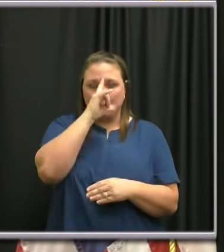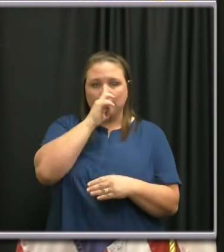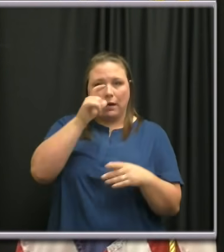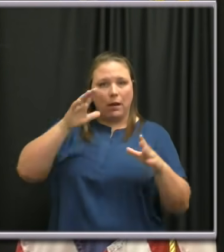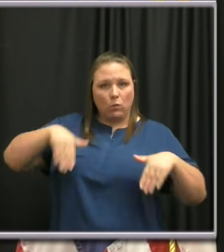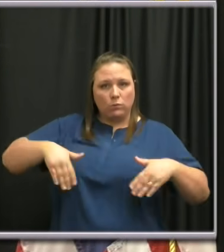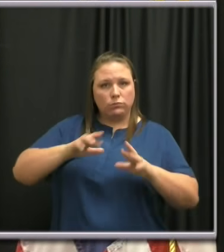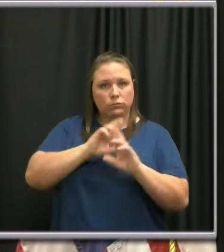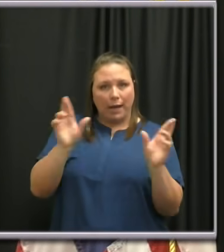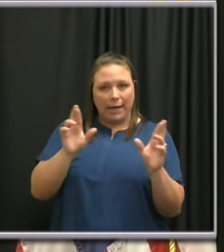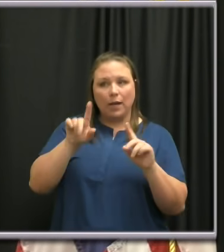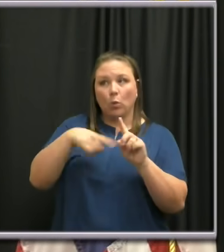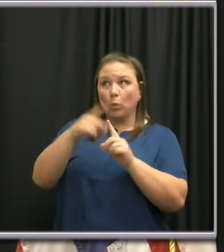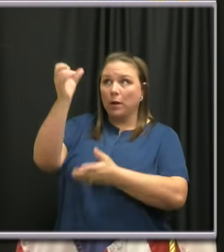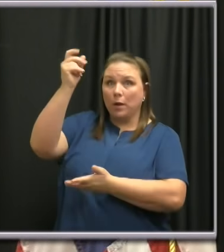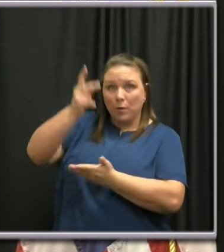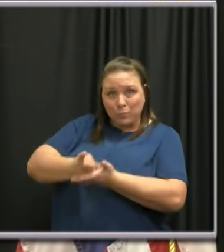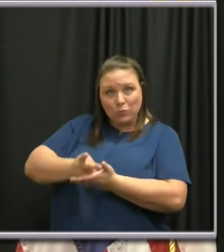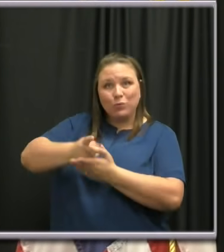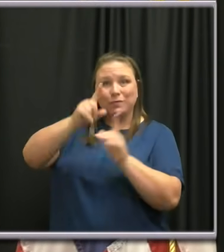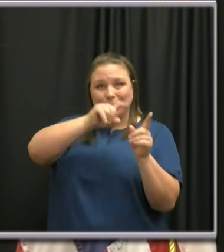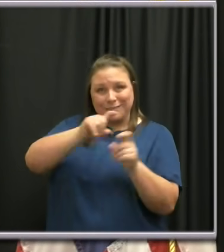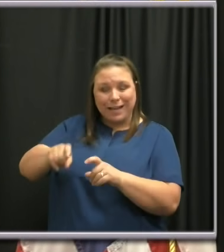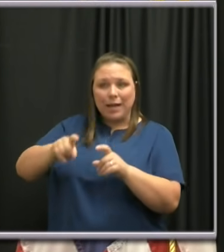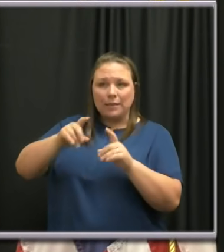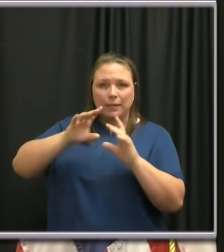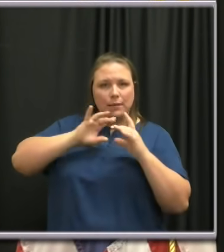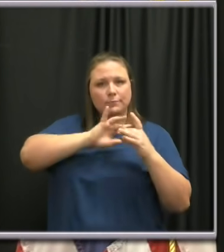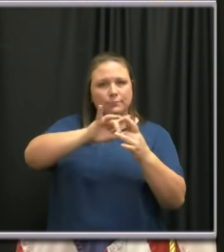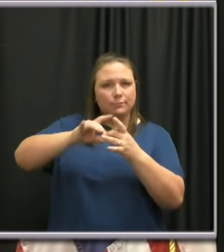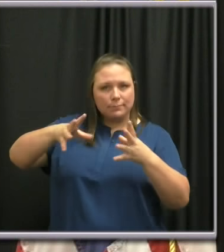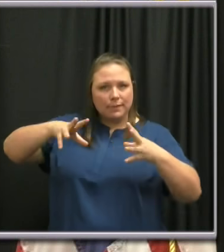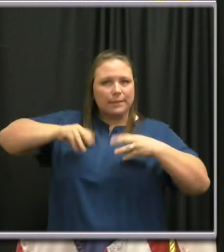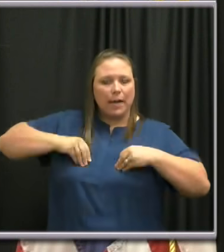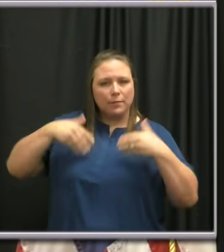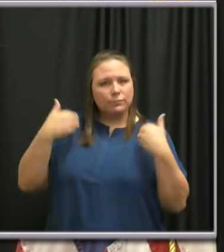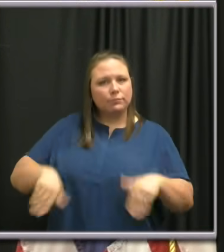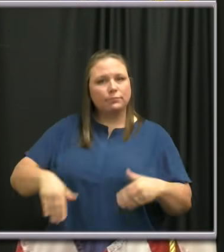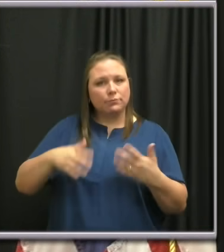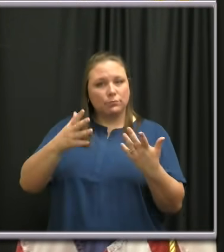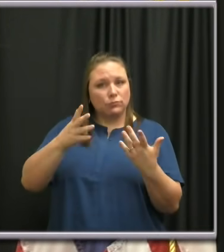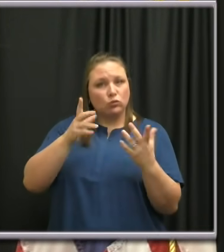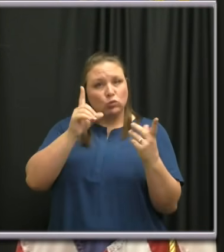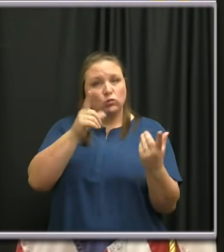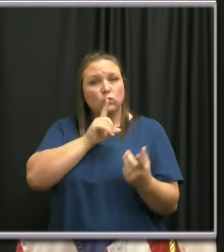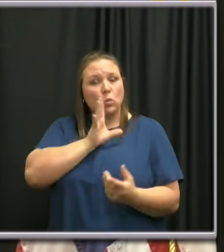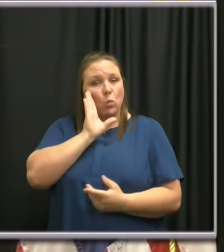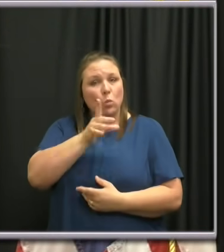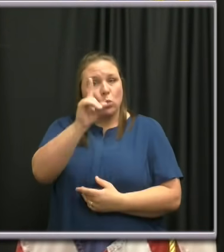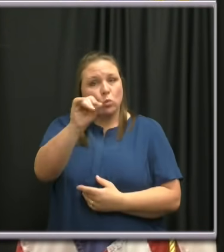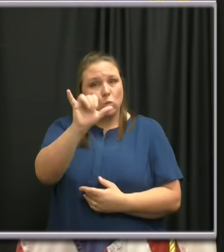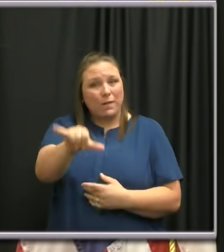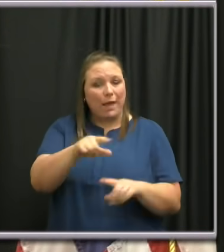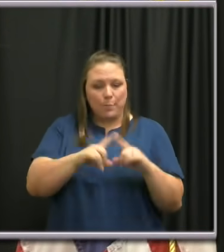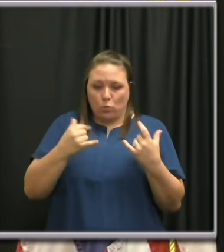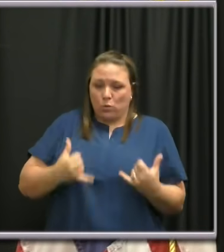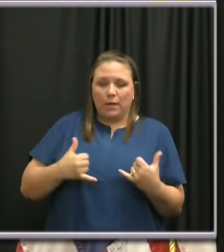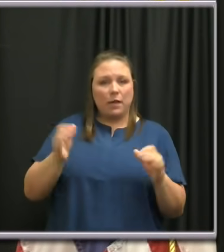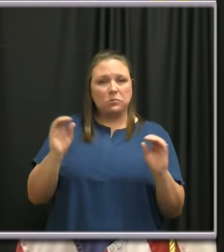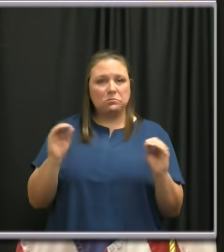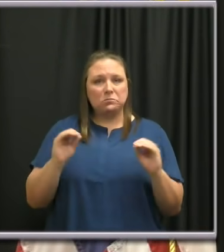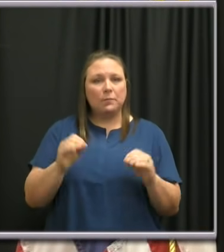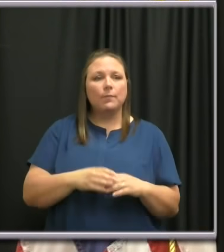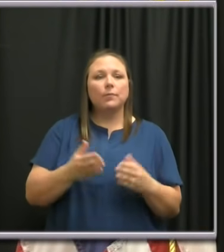there is a more approved antibody test that is universally accepted, I think that could be our next strategy regarding antibody testing. But at this moment, we don't have